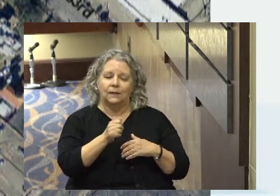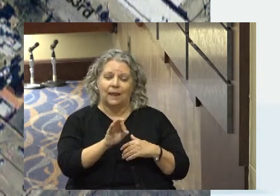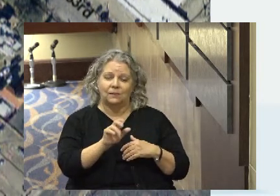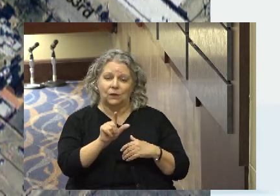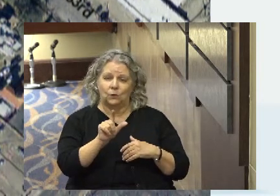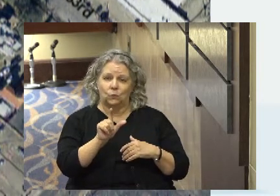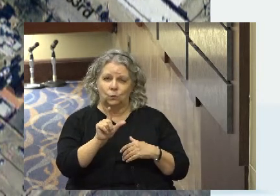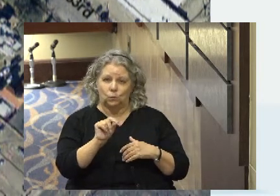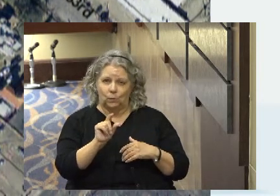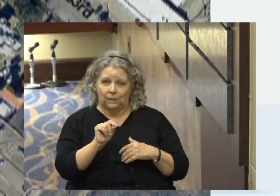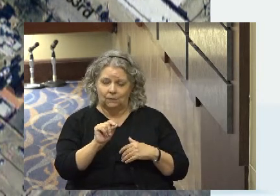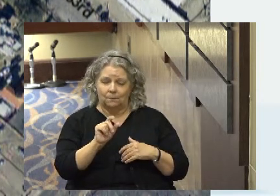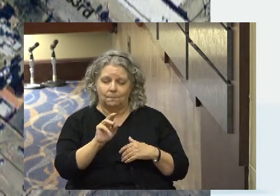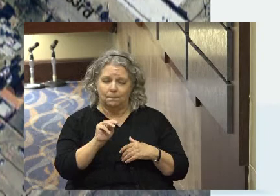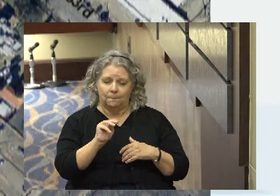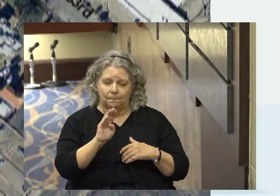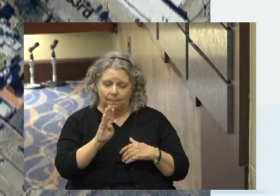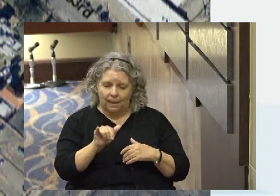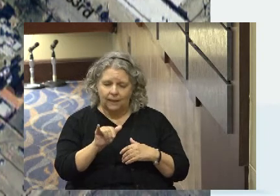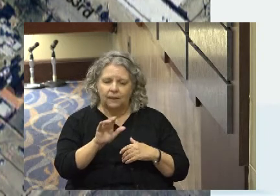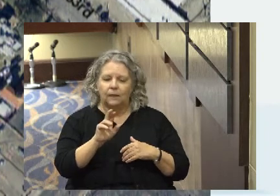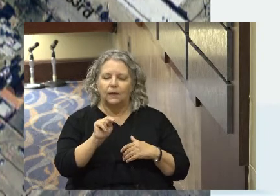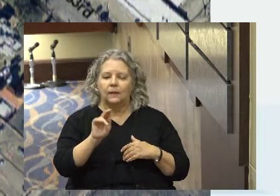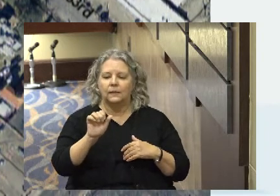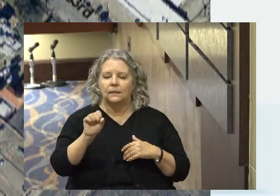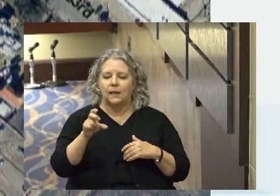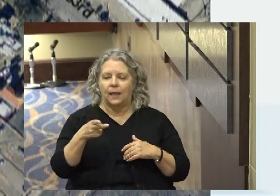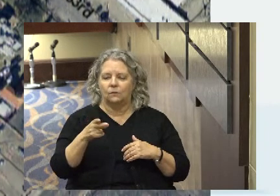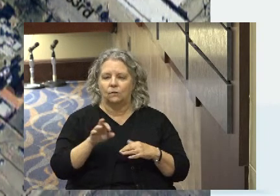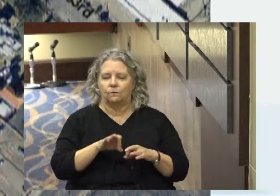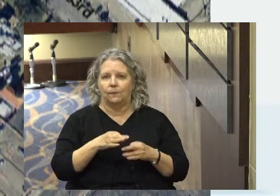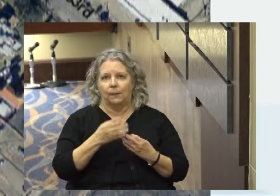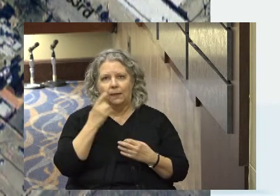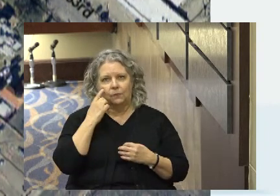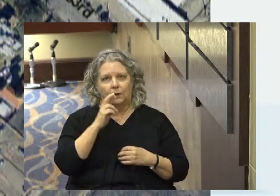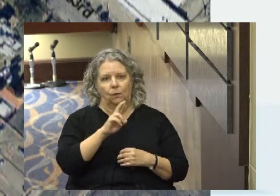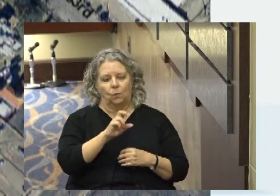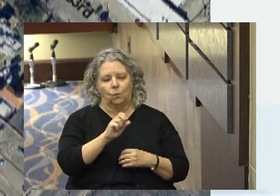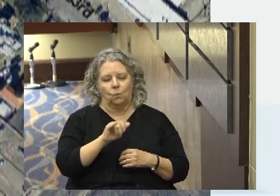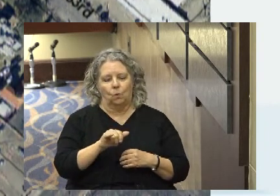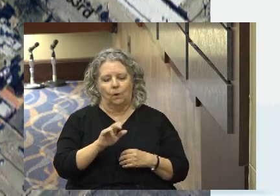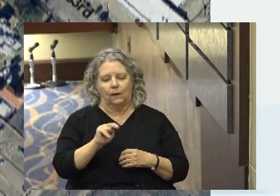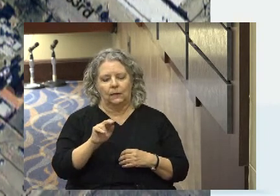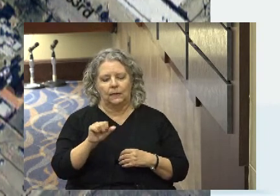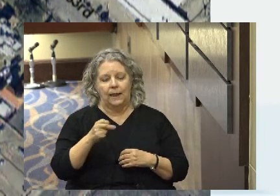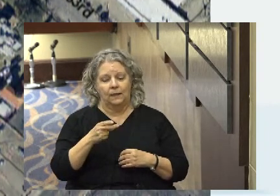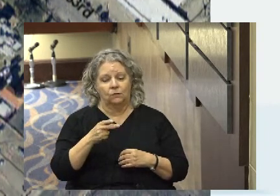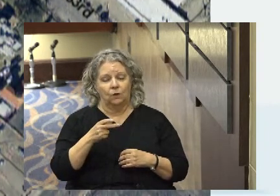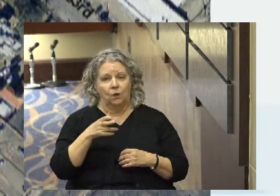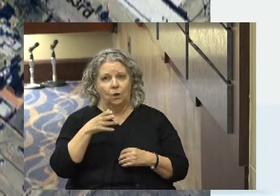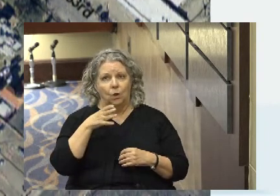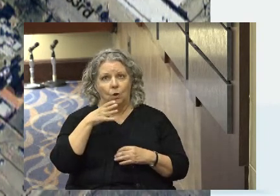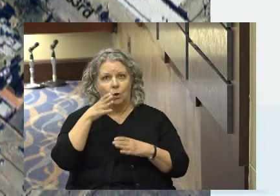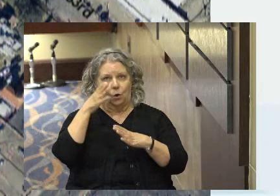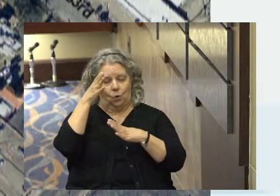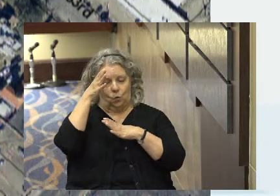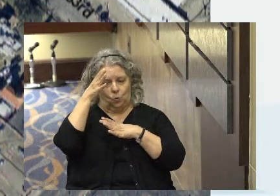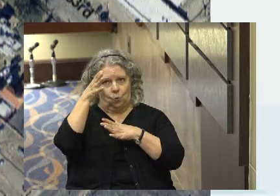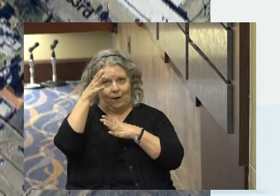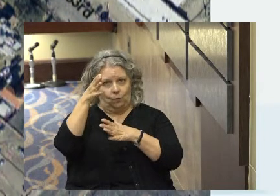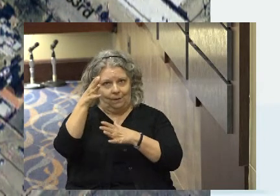Nash family. Actually, I think it was Roy Nash's great-grandparents that actually built that house.